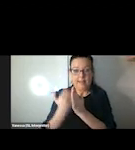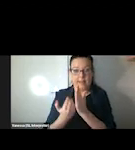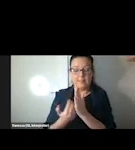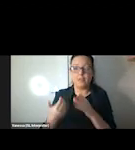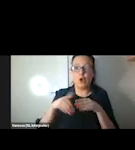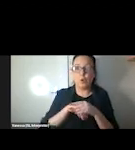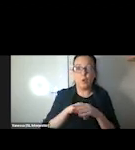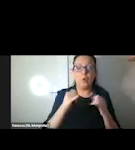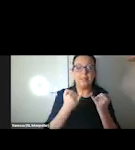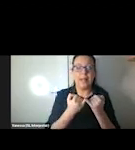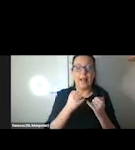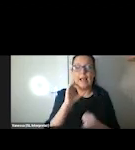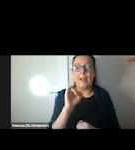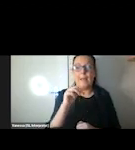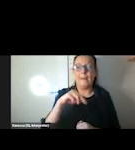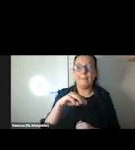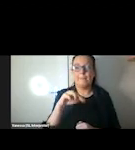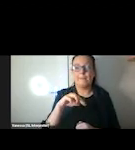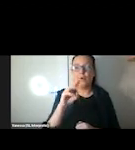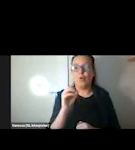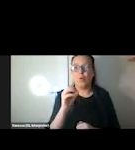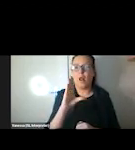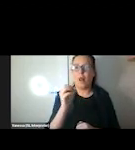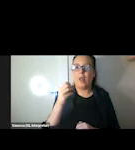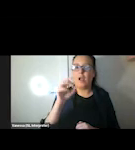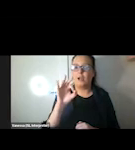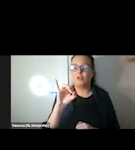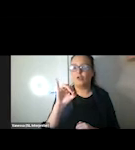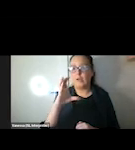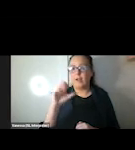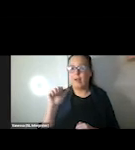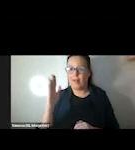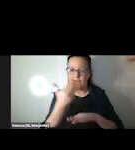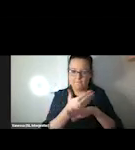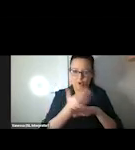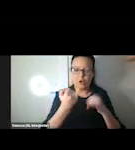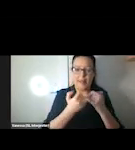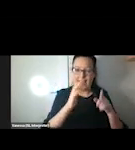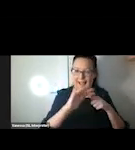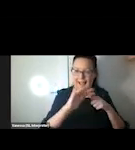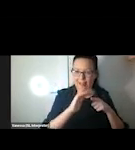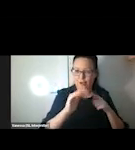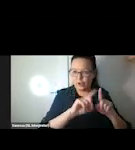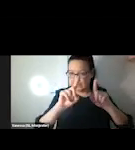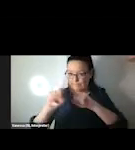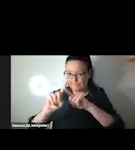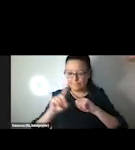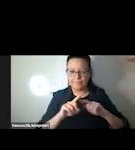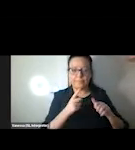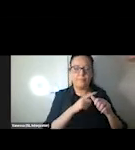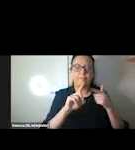the immunological functions, allergies and hypersensitivities, physical abilities, whilst Part